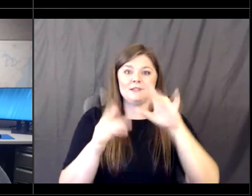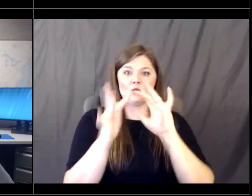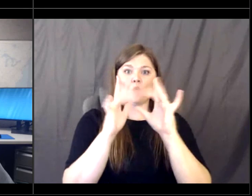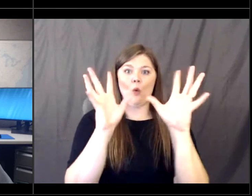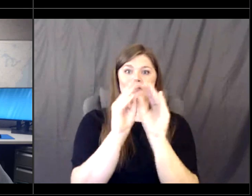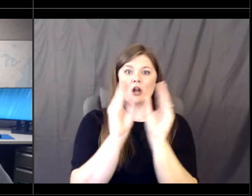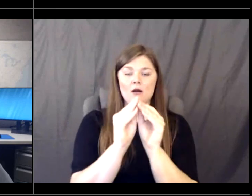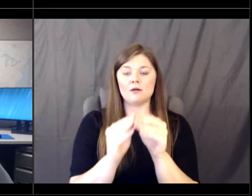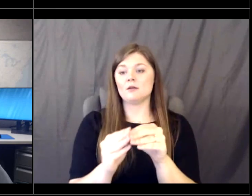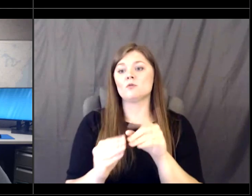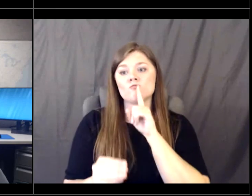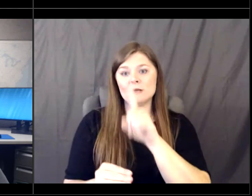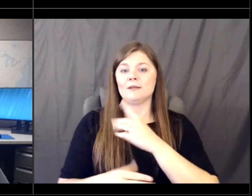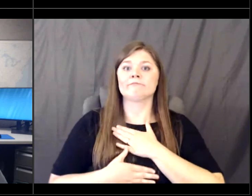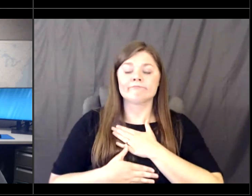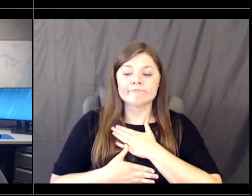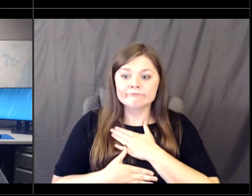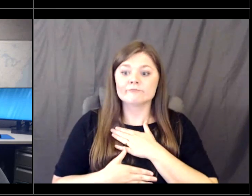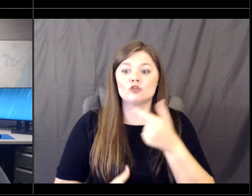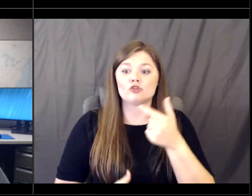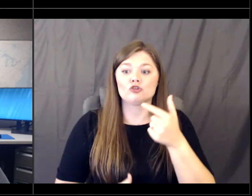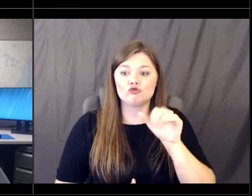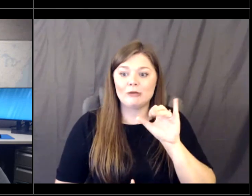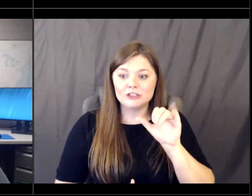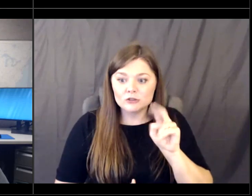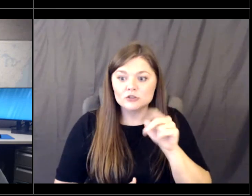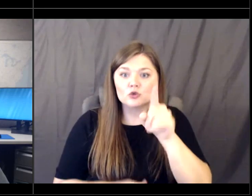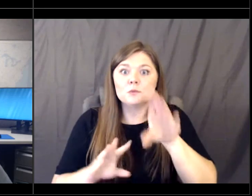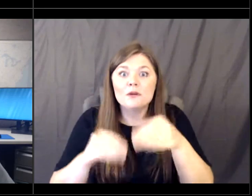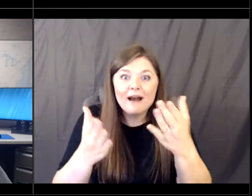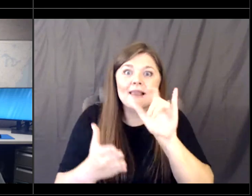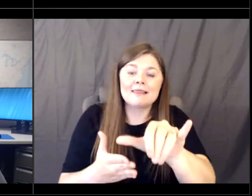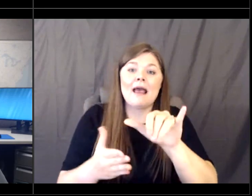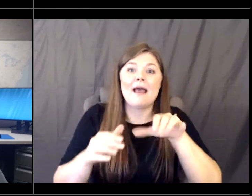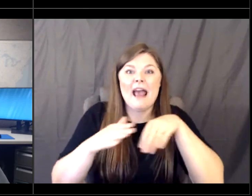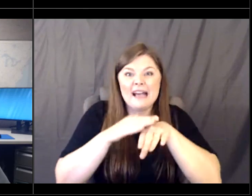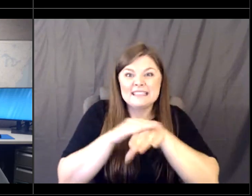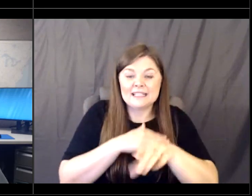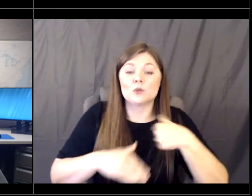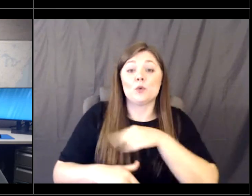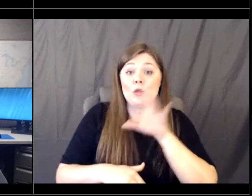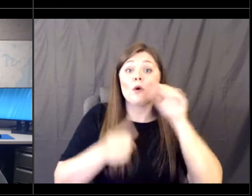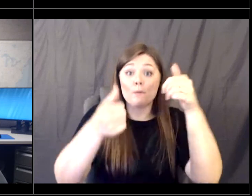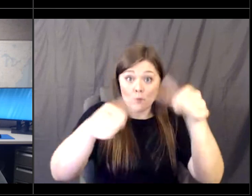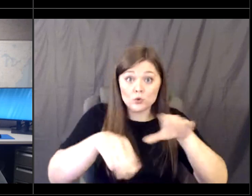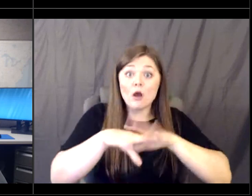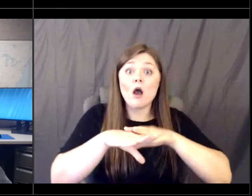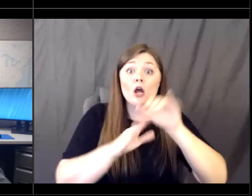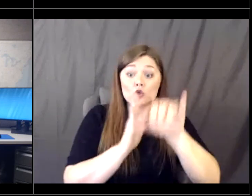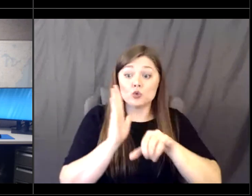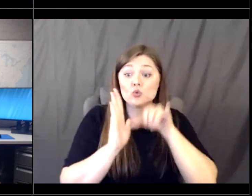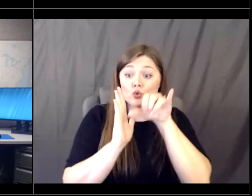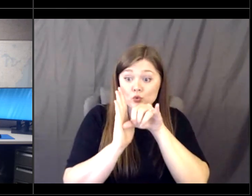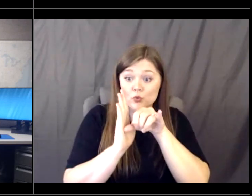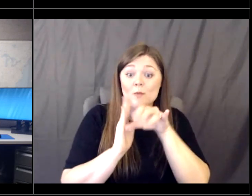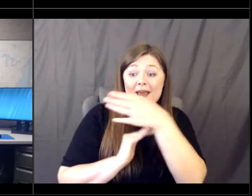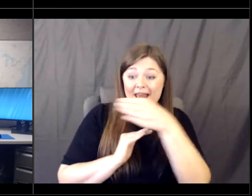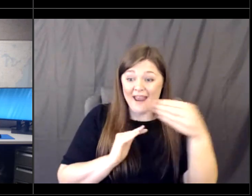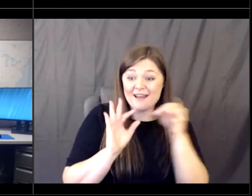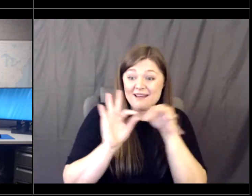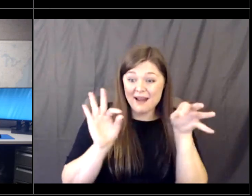gracious for you to provide that communication access for everybody. And we will be posting this on our YouTube page as well. And there's captioning that's going